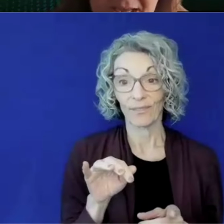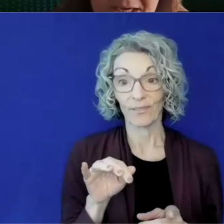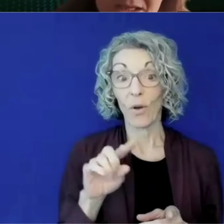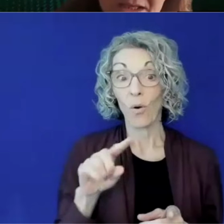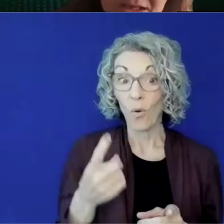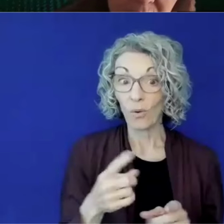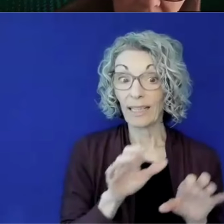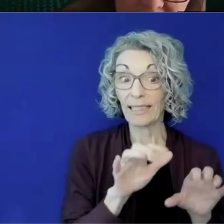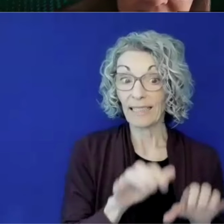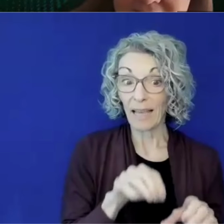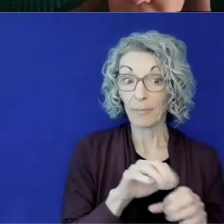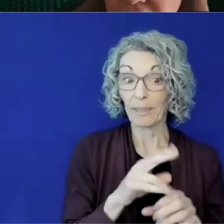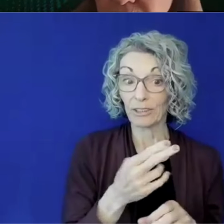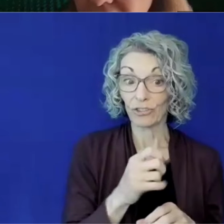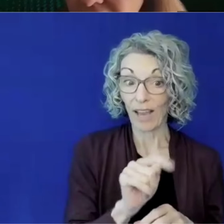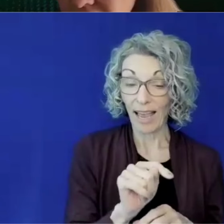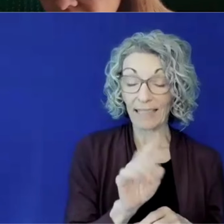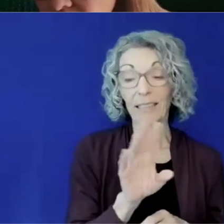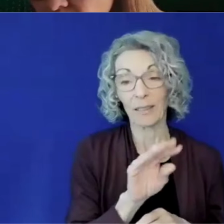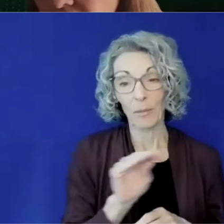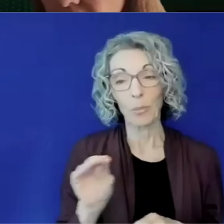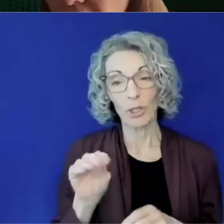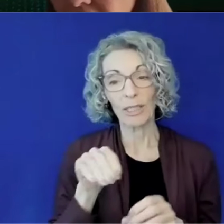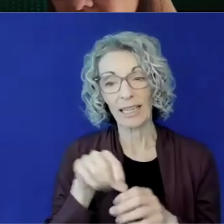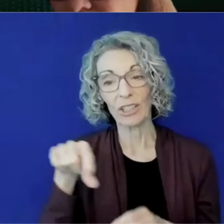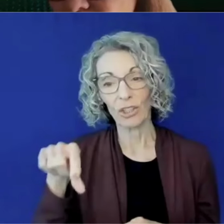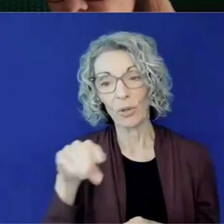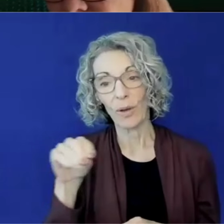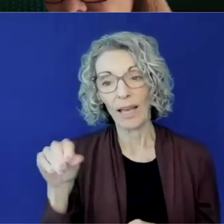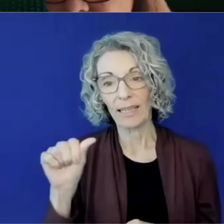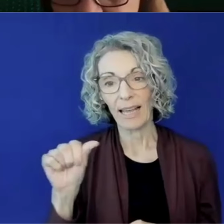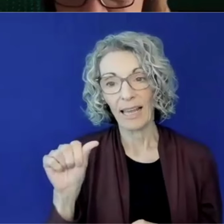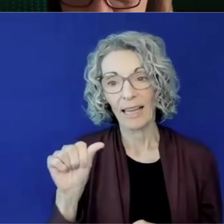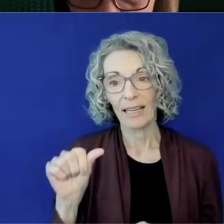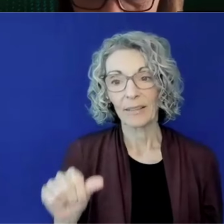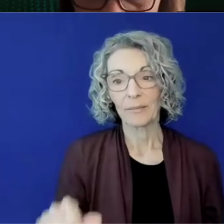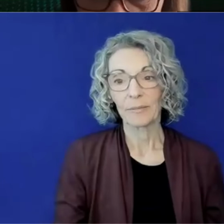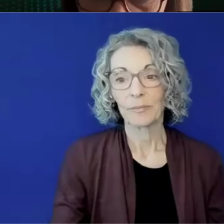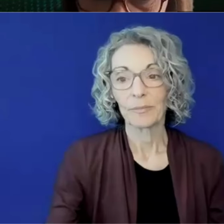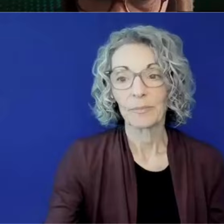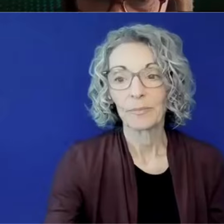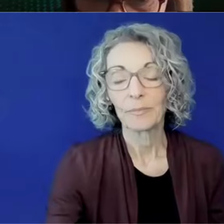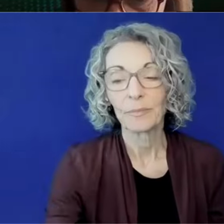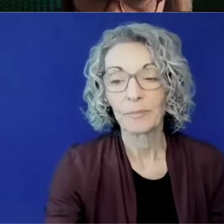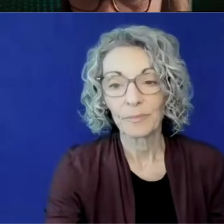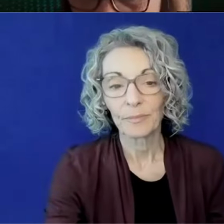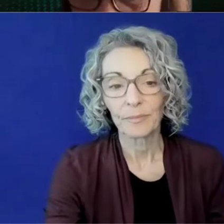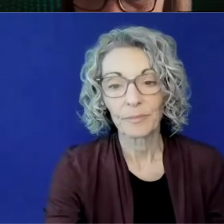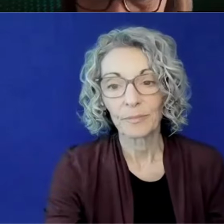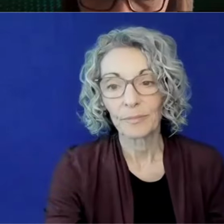it in chat. Can you pop it into the Q&A and we'll have a look. I am kind of scrolling